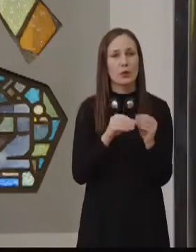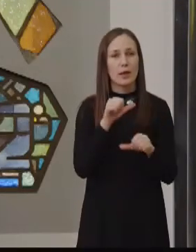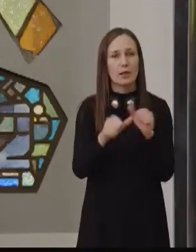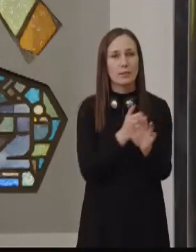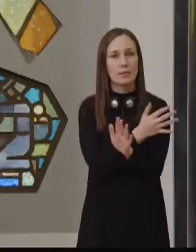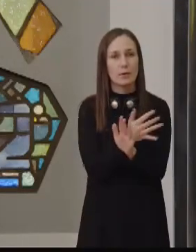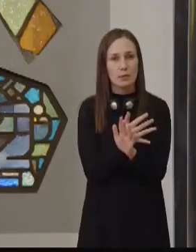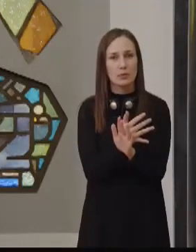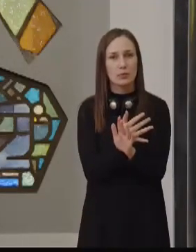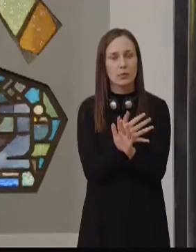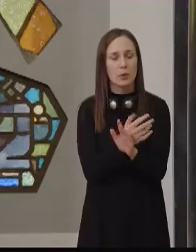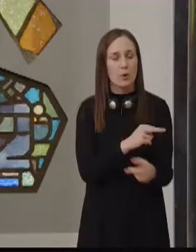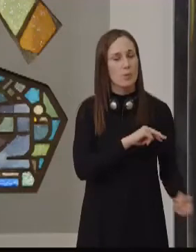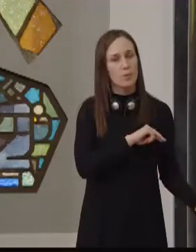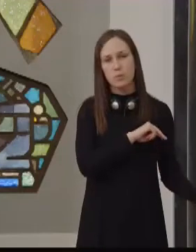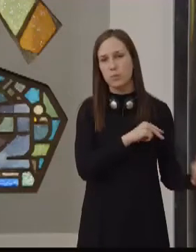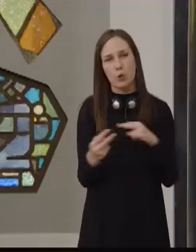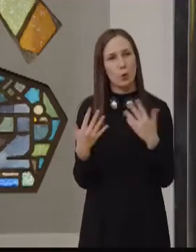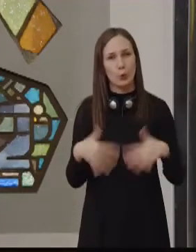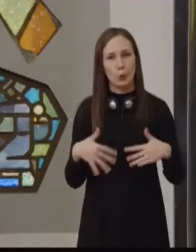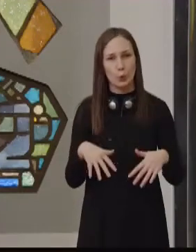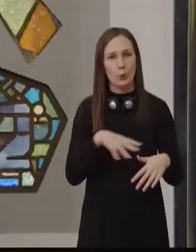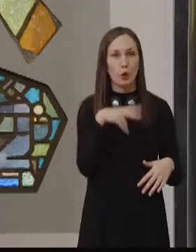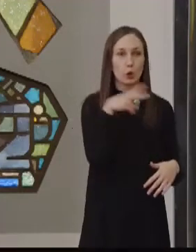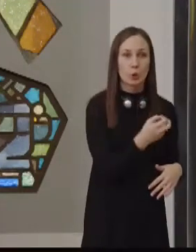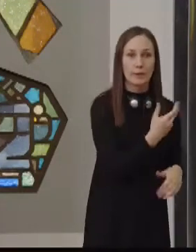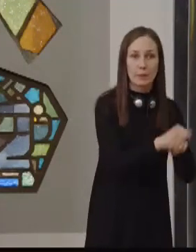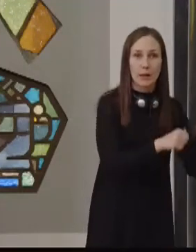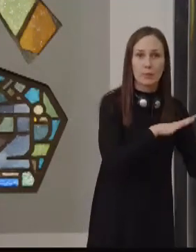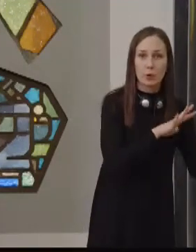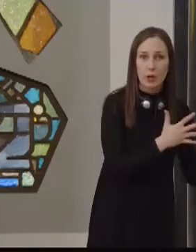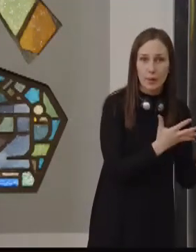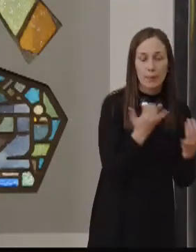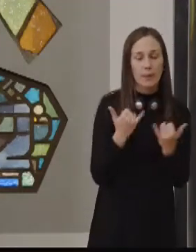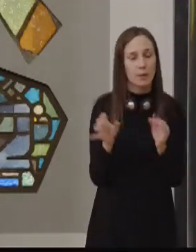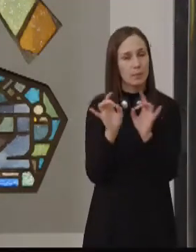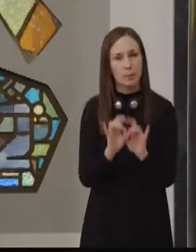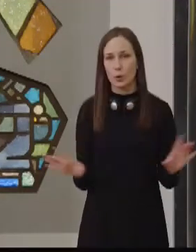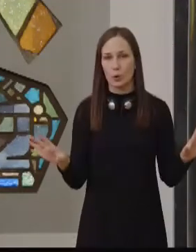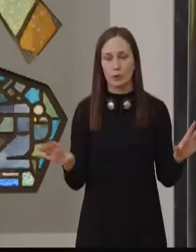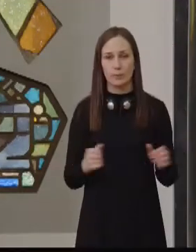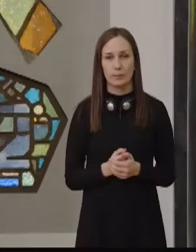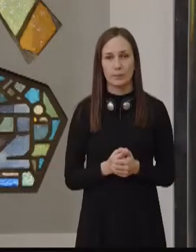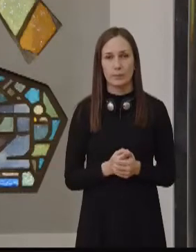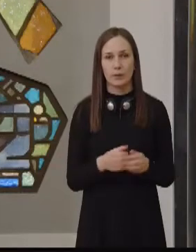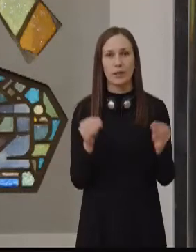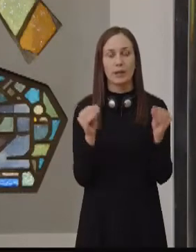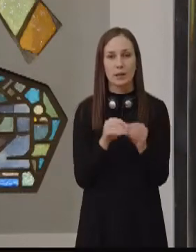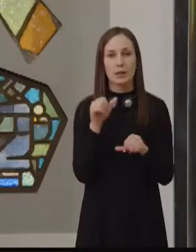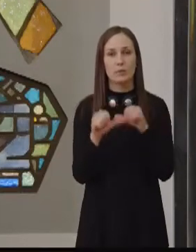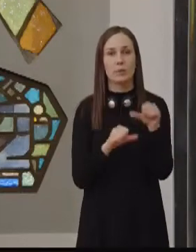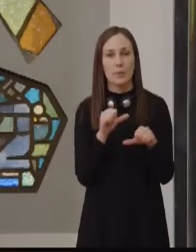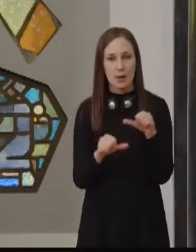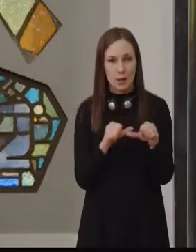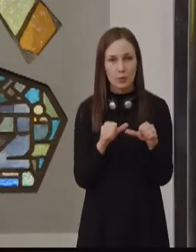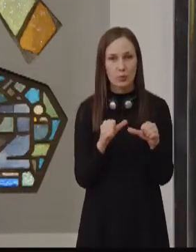it seems that there have been magnificent changes over 10 years, because the situation